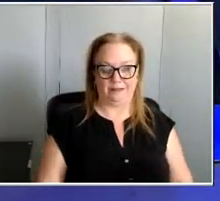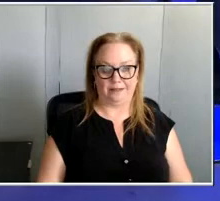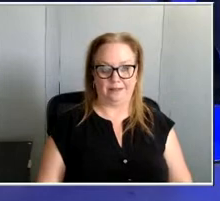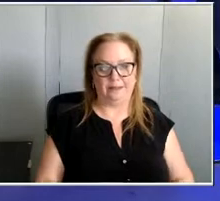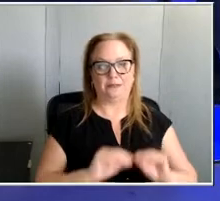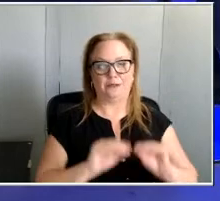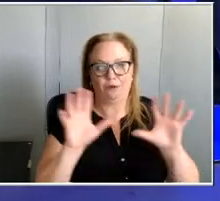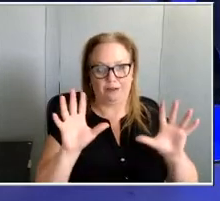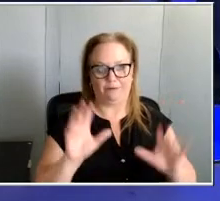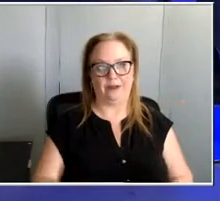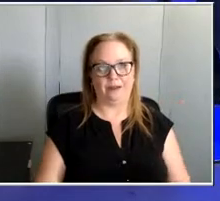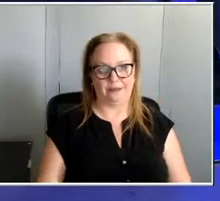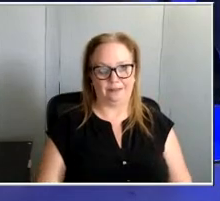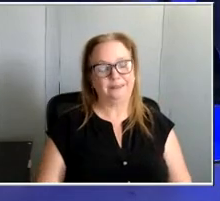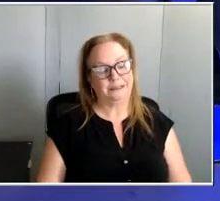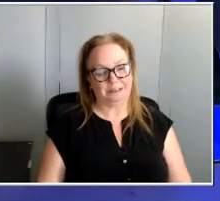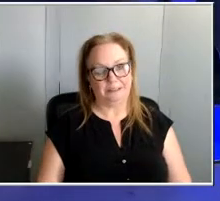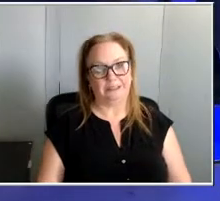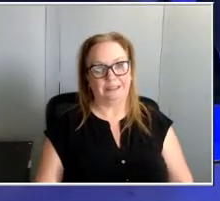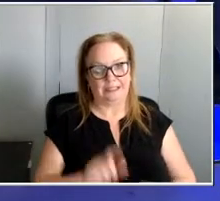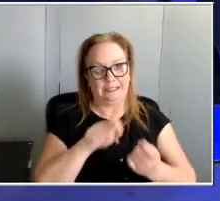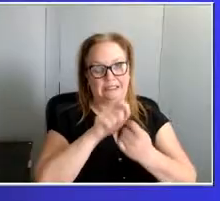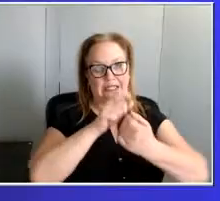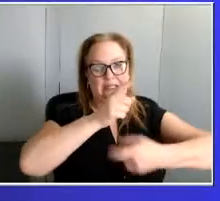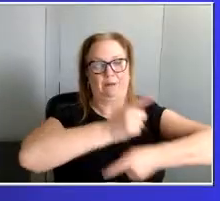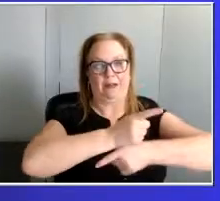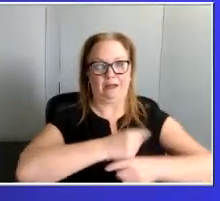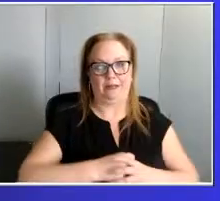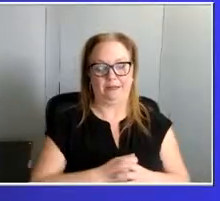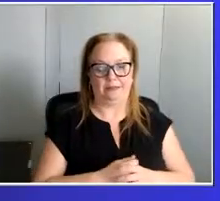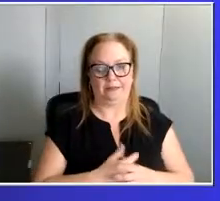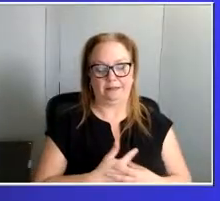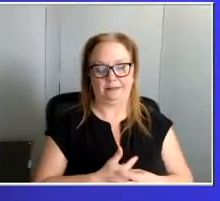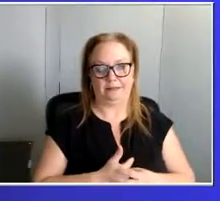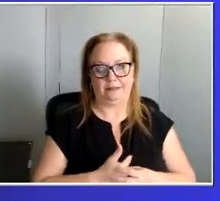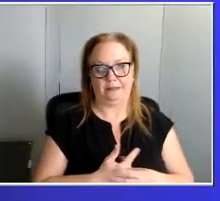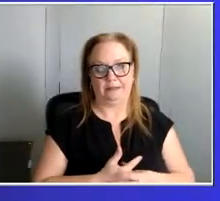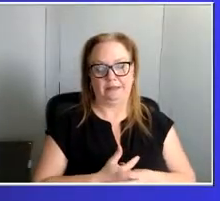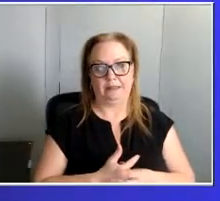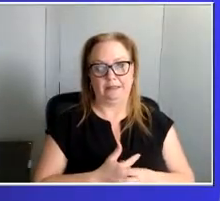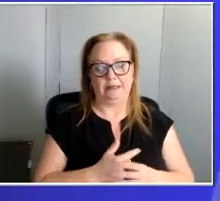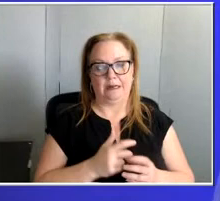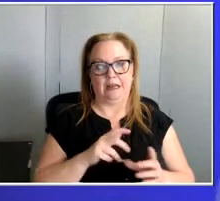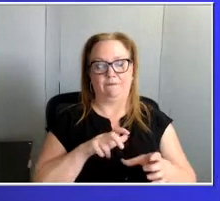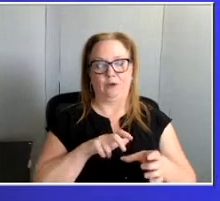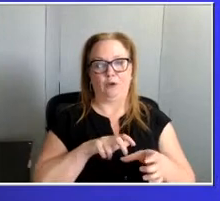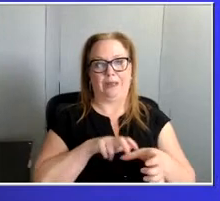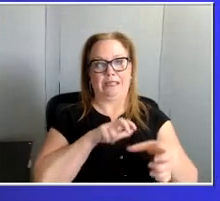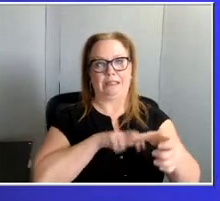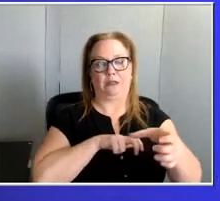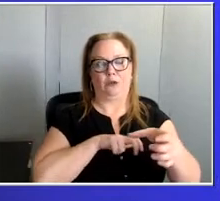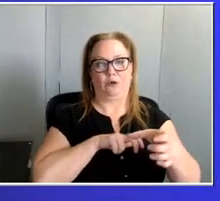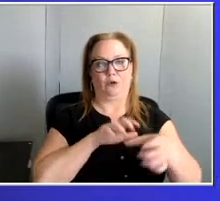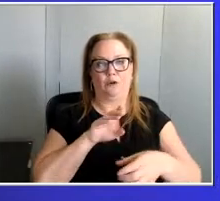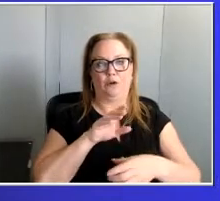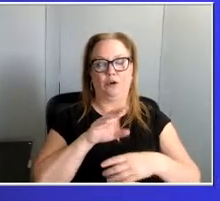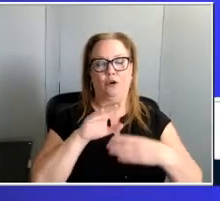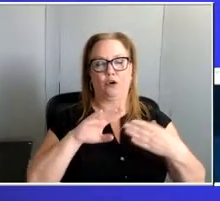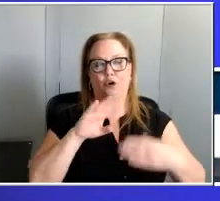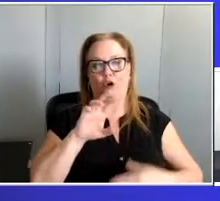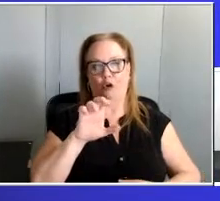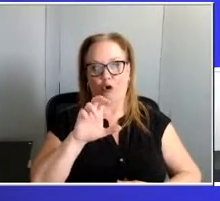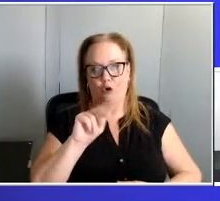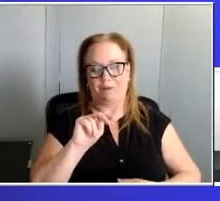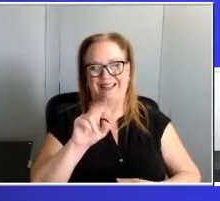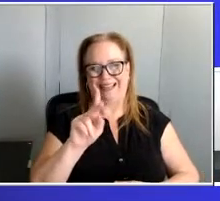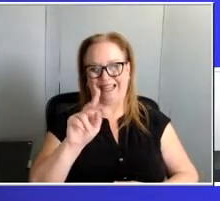clarifying? Yeah, exactly right. So if you exclude the urban counties in Kansas, that